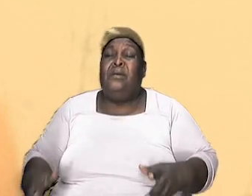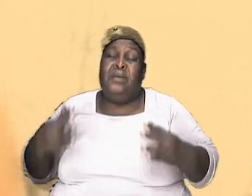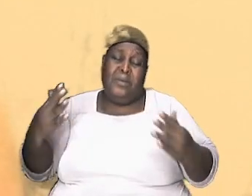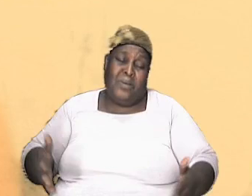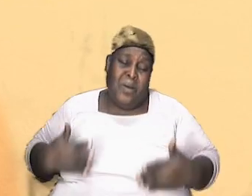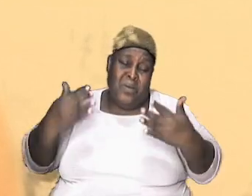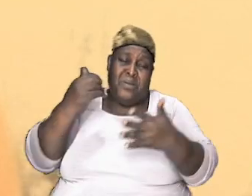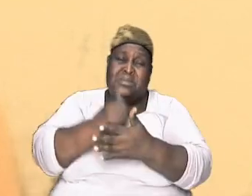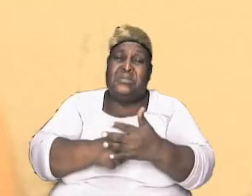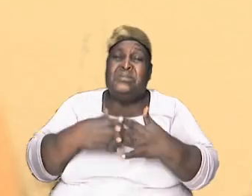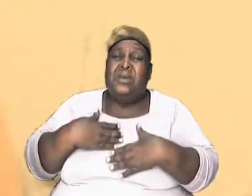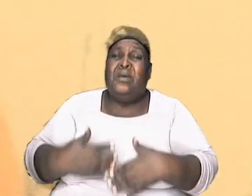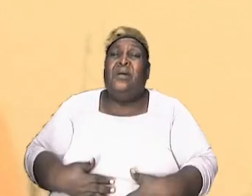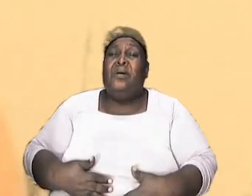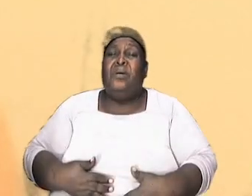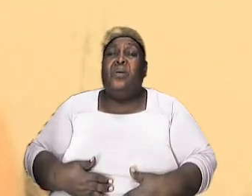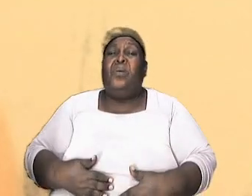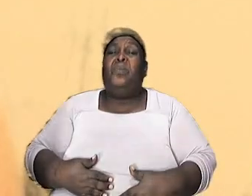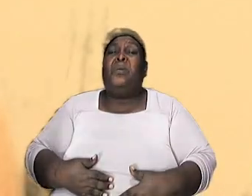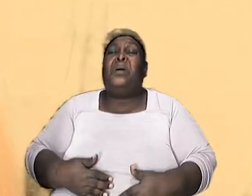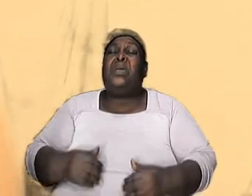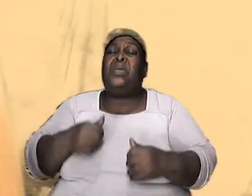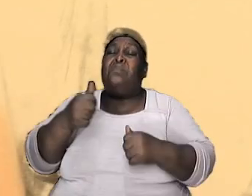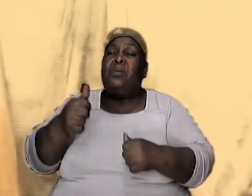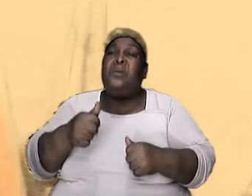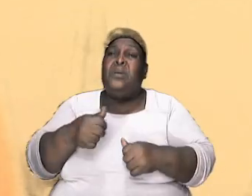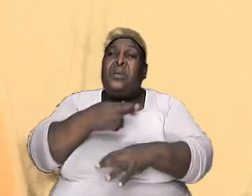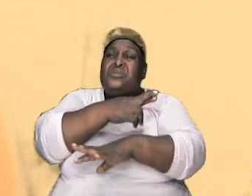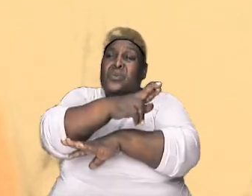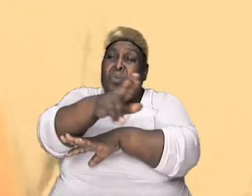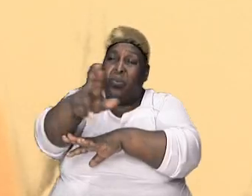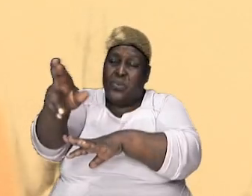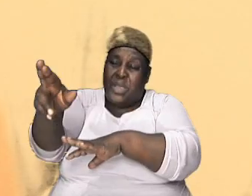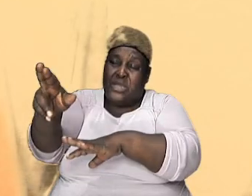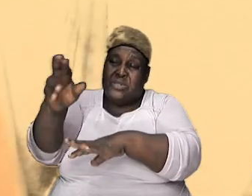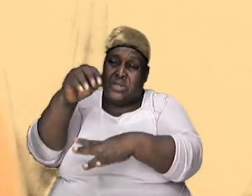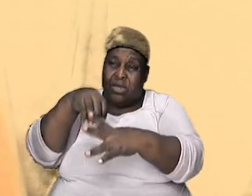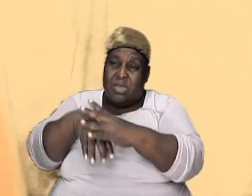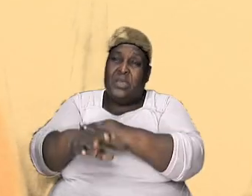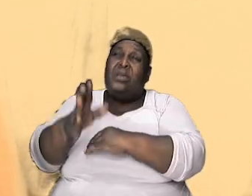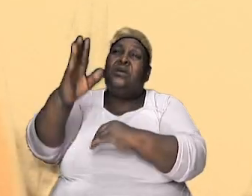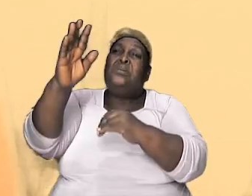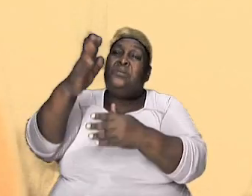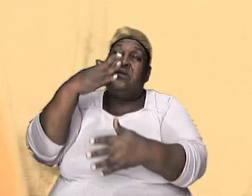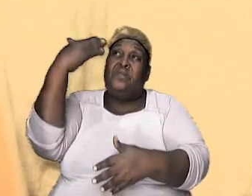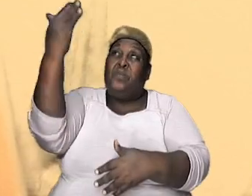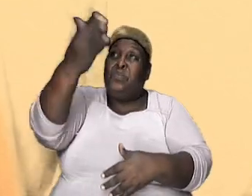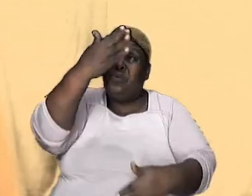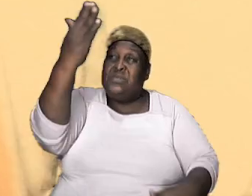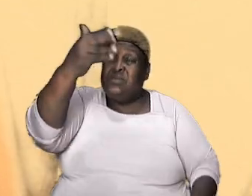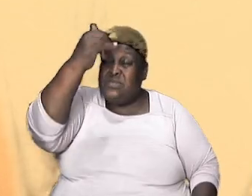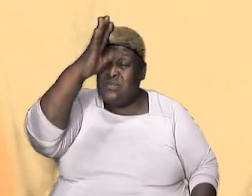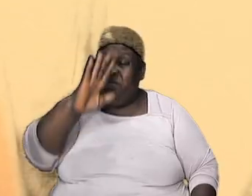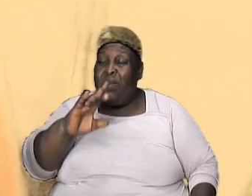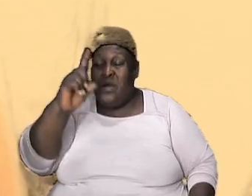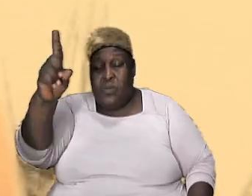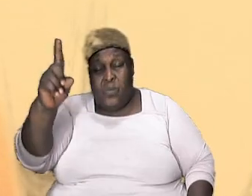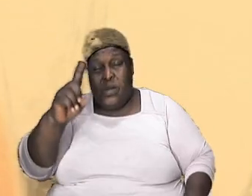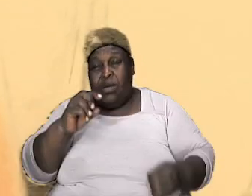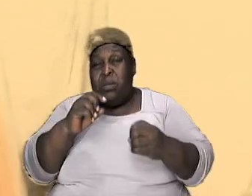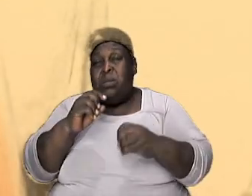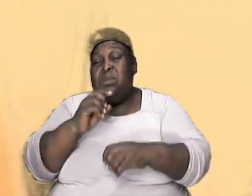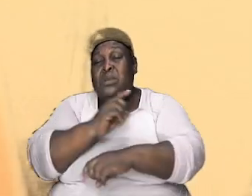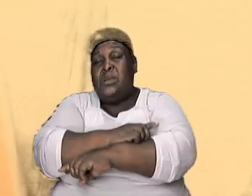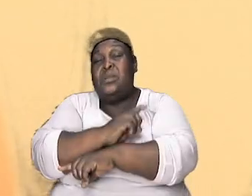our ultimate aim is to reach into the presence of Almighty God. Our ultimate aim is for one day to